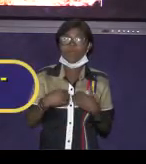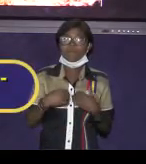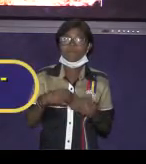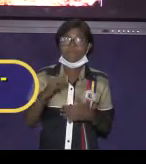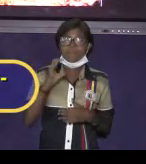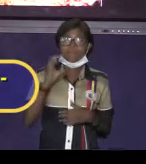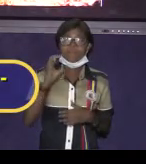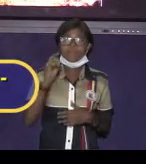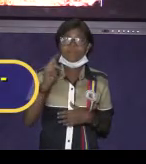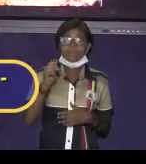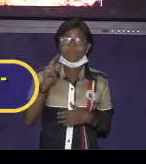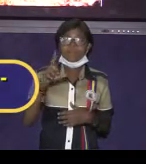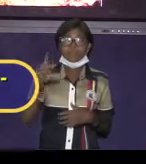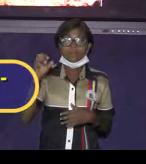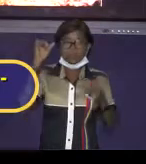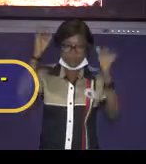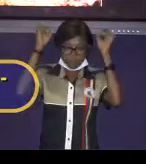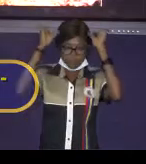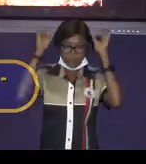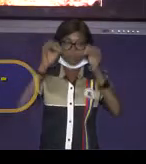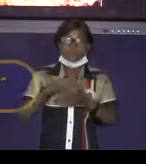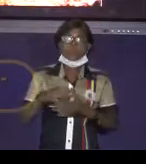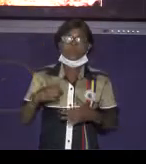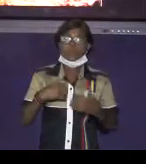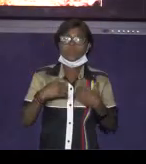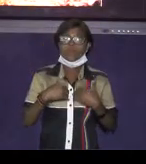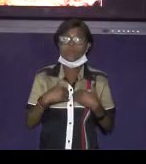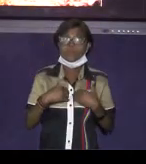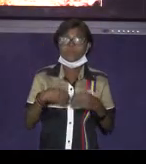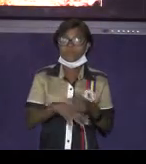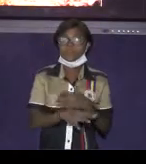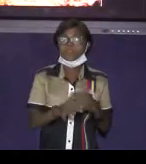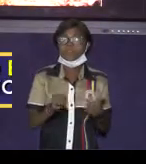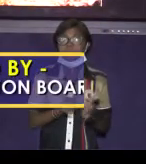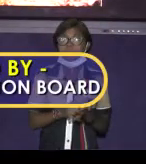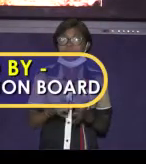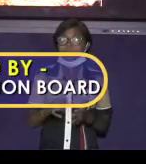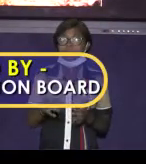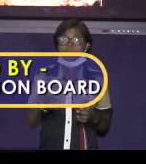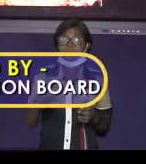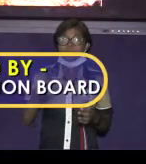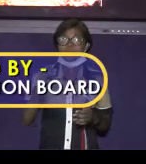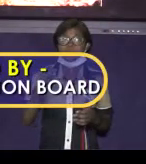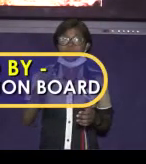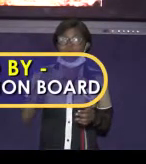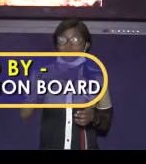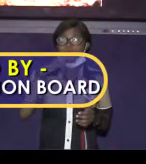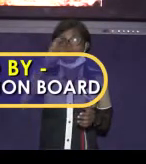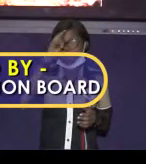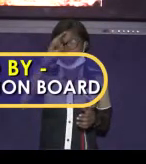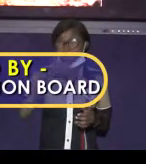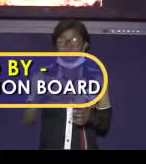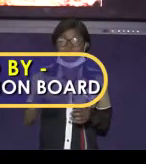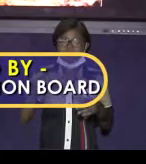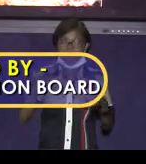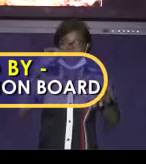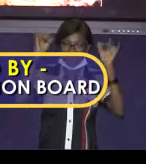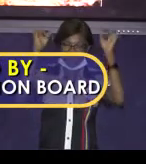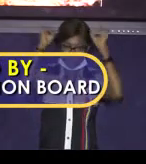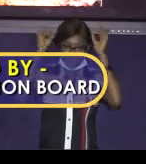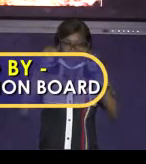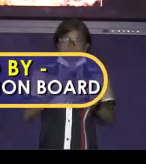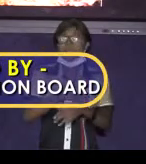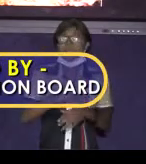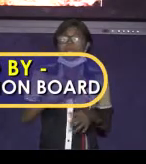also have cattle there too. We have sheep in savanna, we have goats, we have cattle in